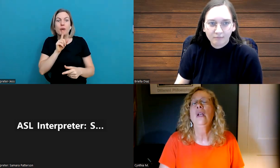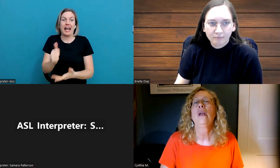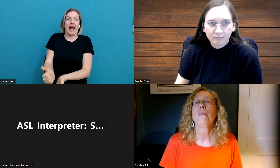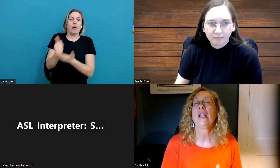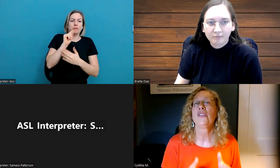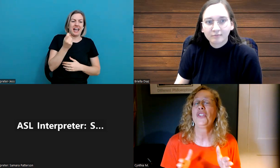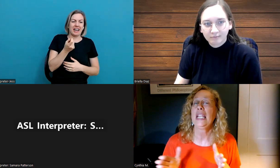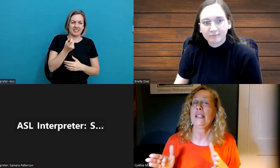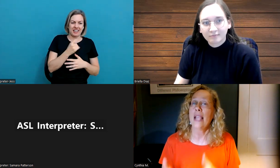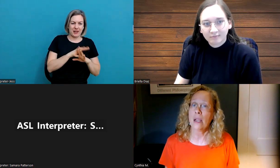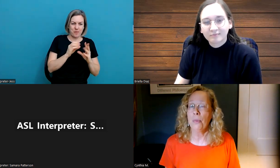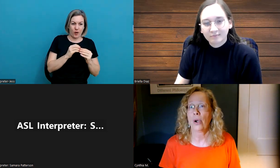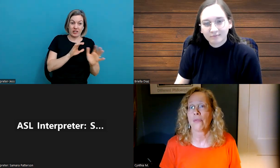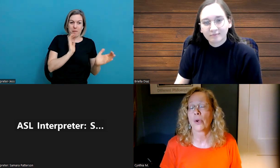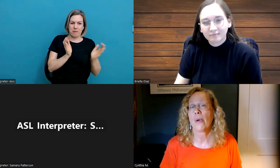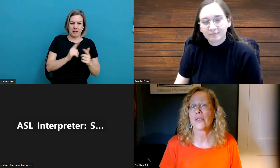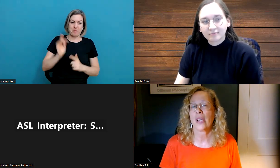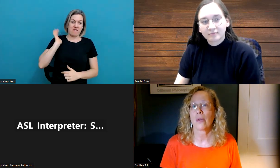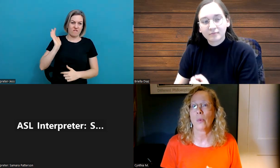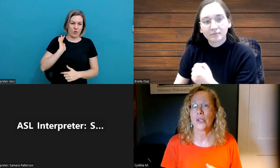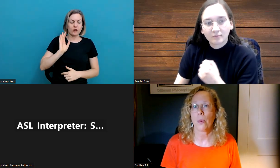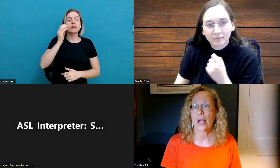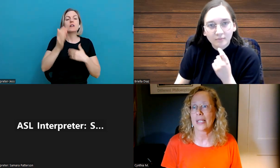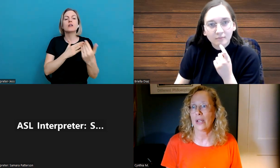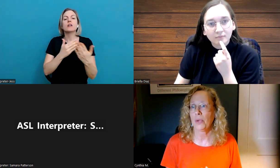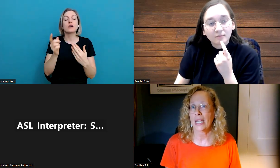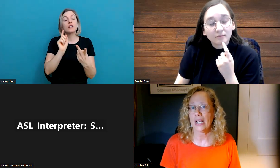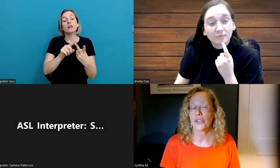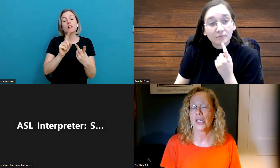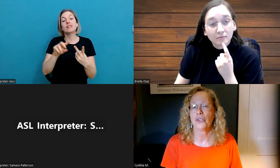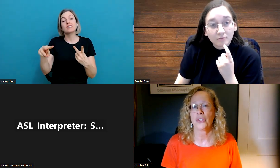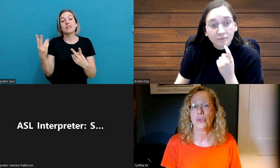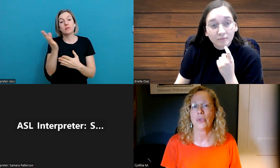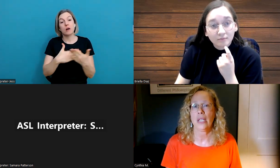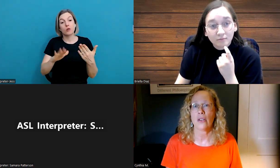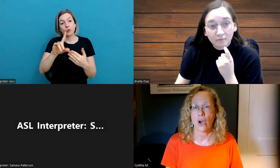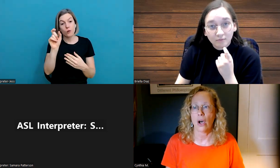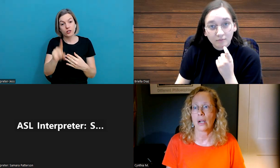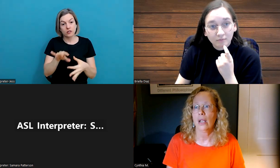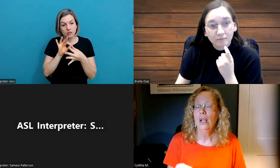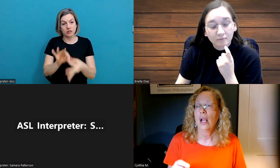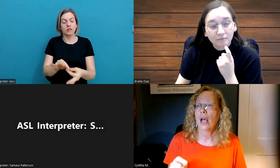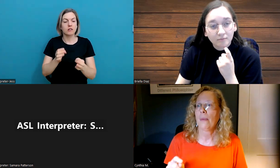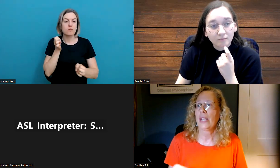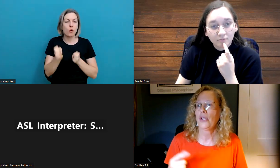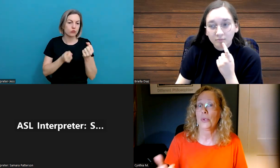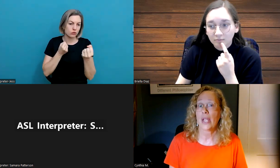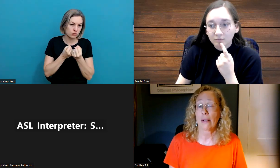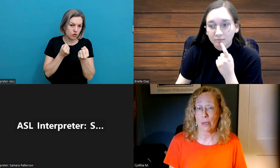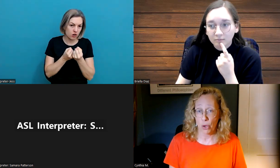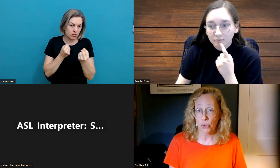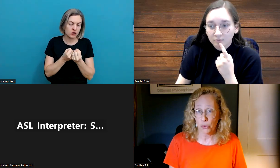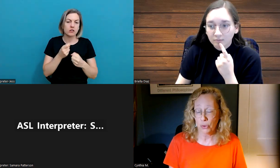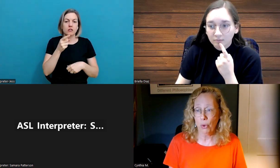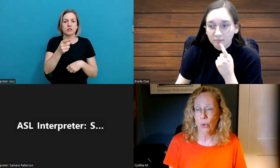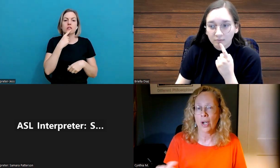negative. But the second part of your question, which was in relation to the dog, and you were saying